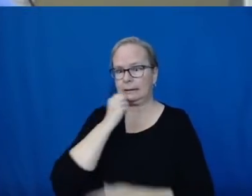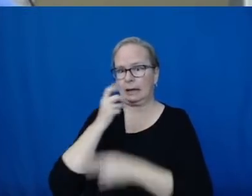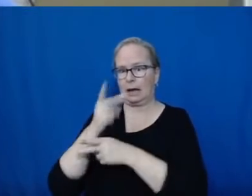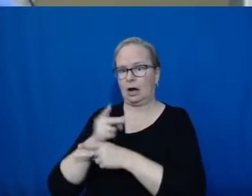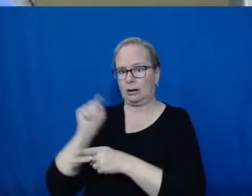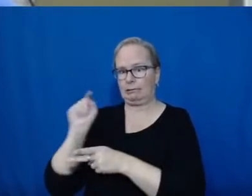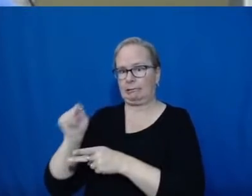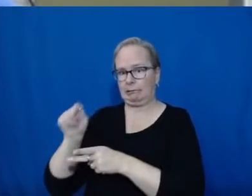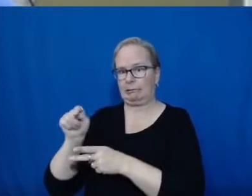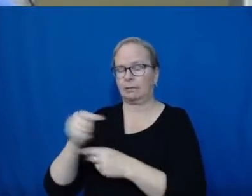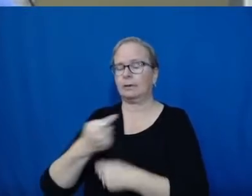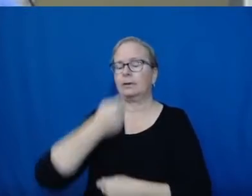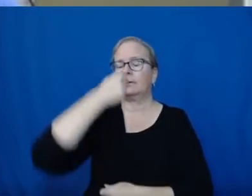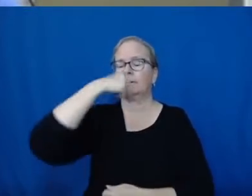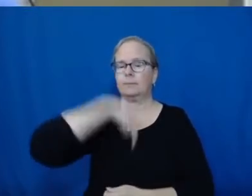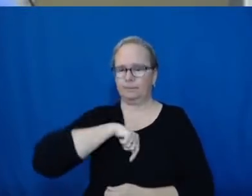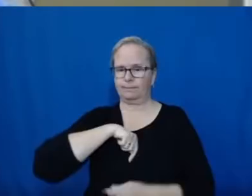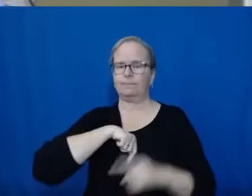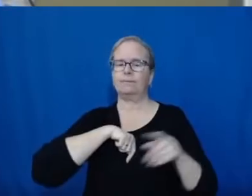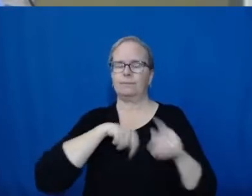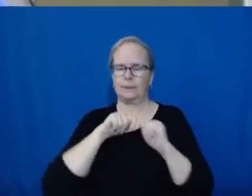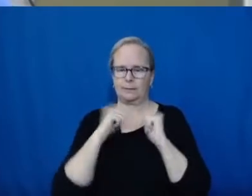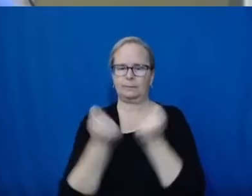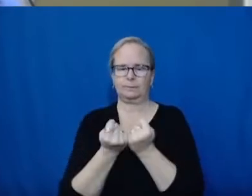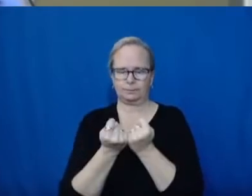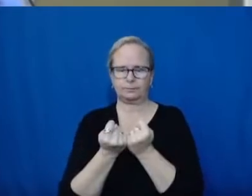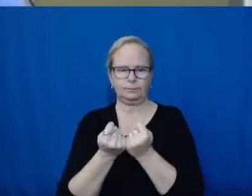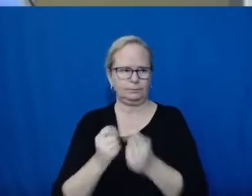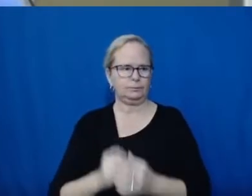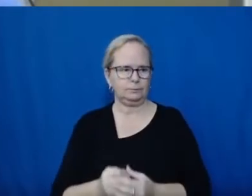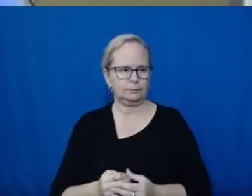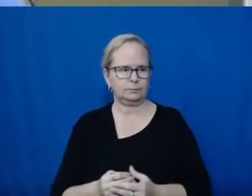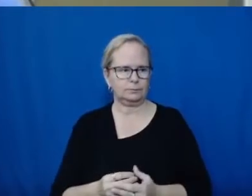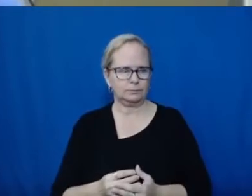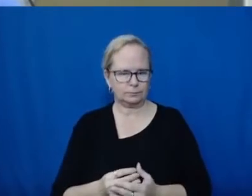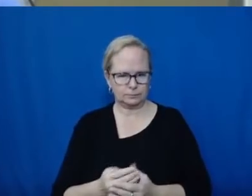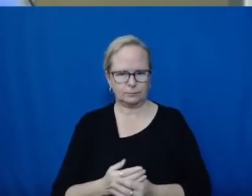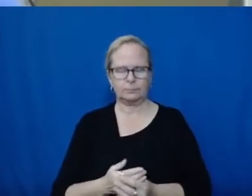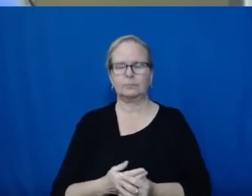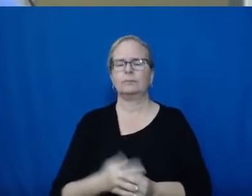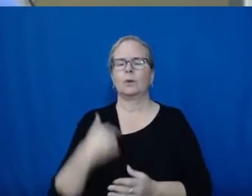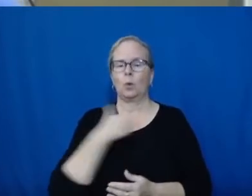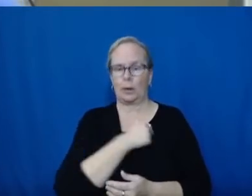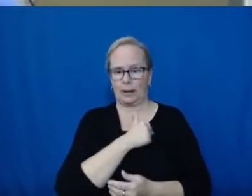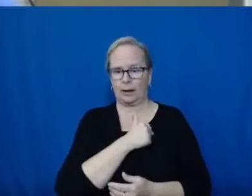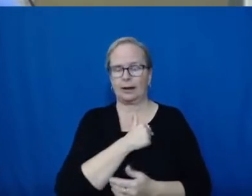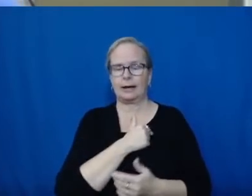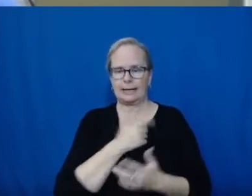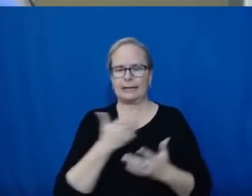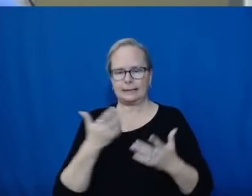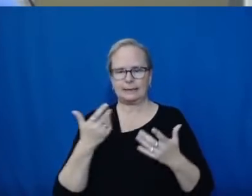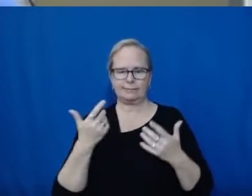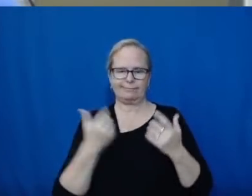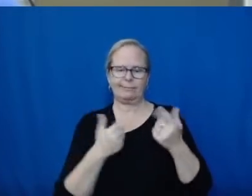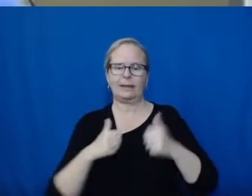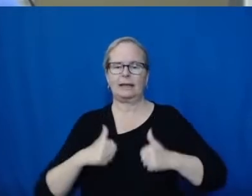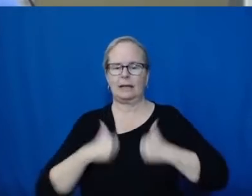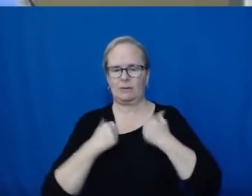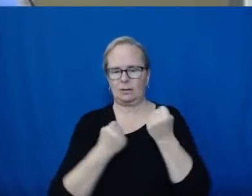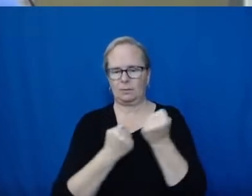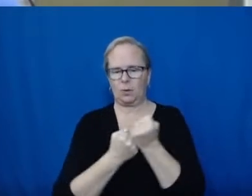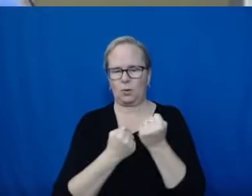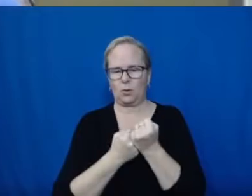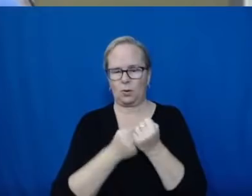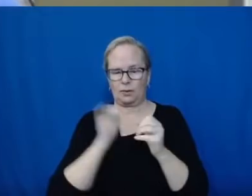that was mentioned earlier. And we manage life support, so the ventilators.